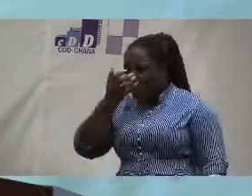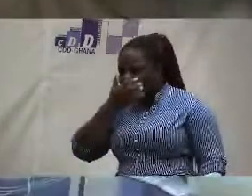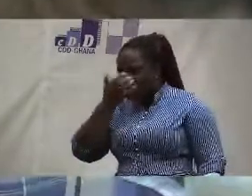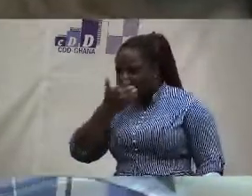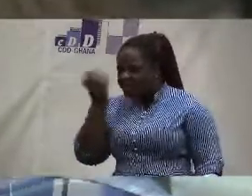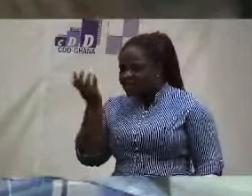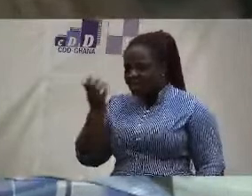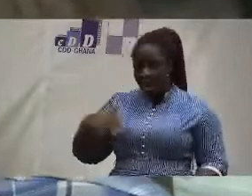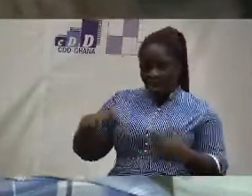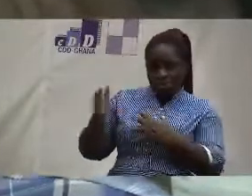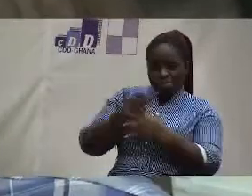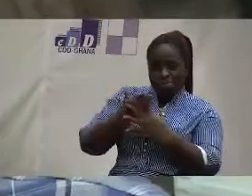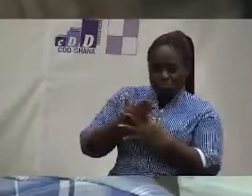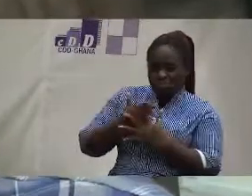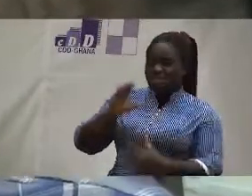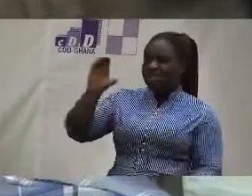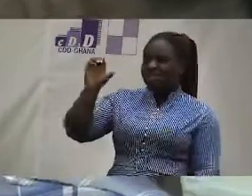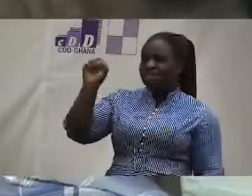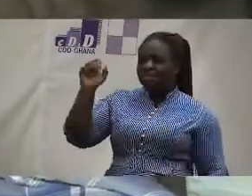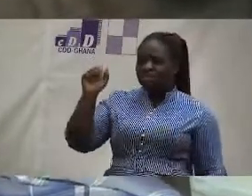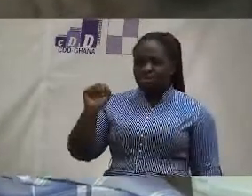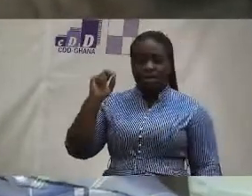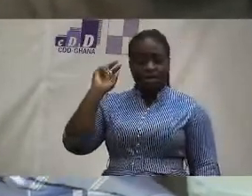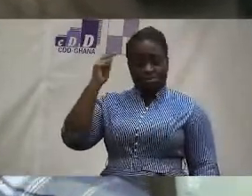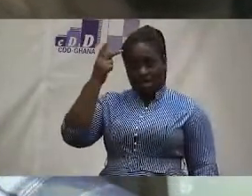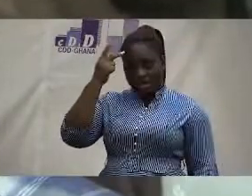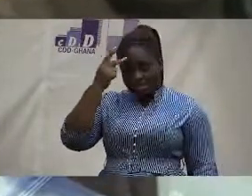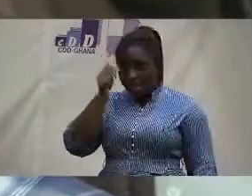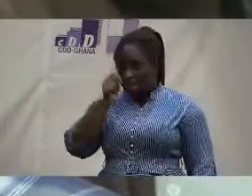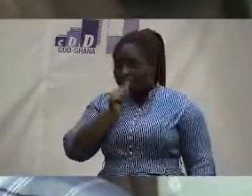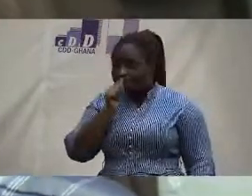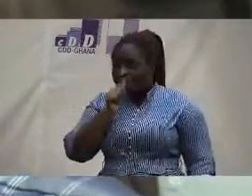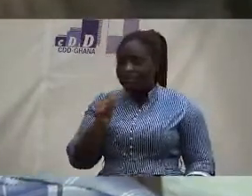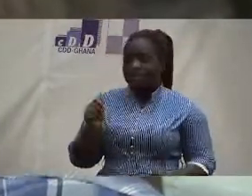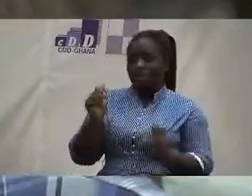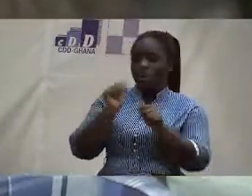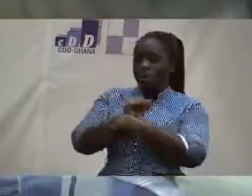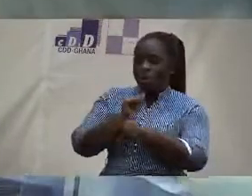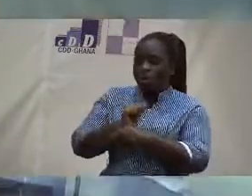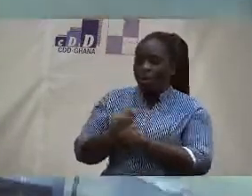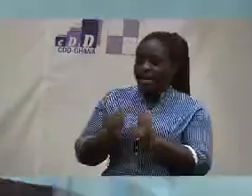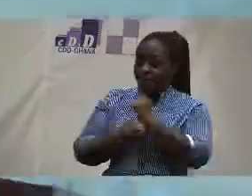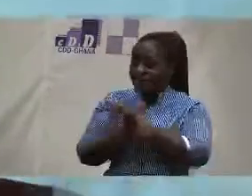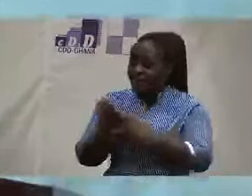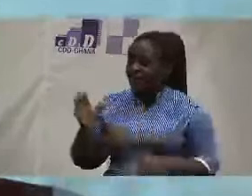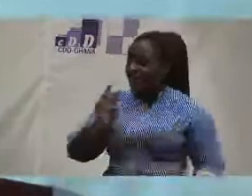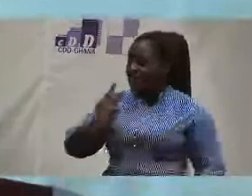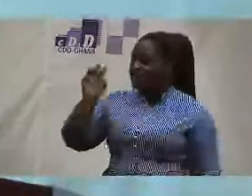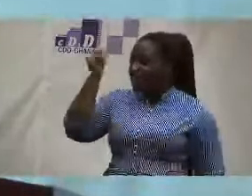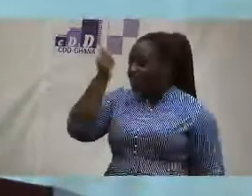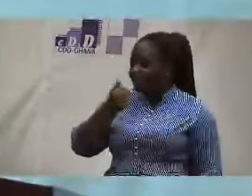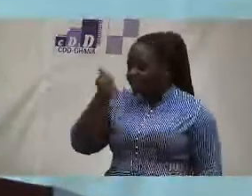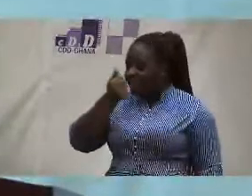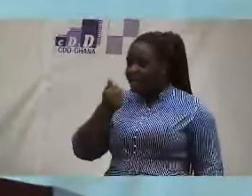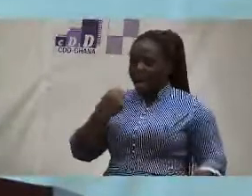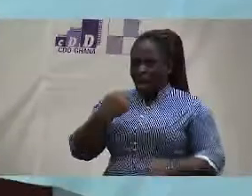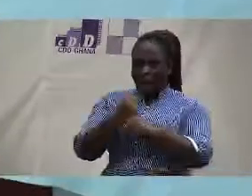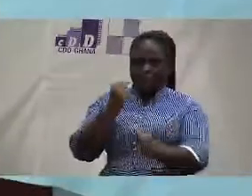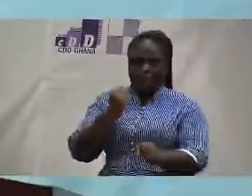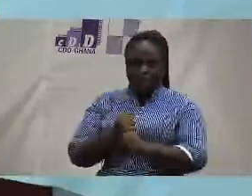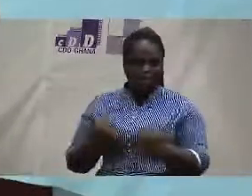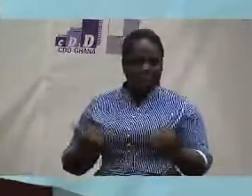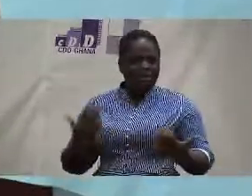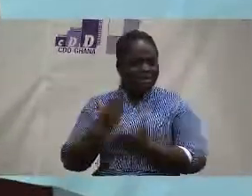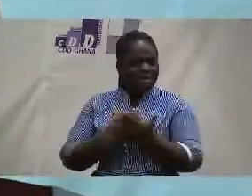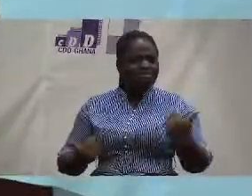the civil society, political parties, private fair, public fair, and media in West Africa constitutes a